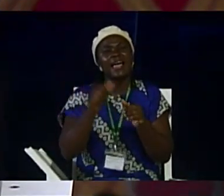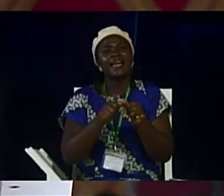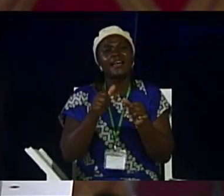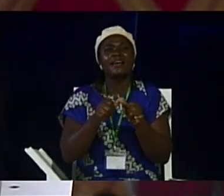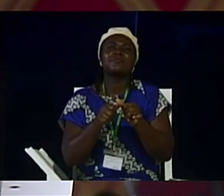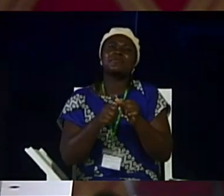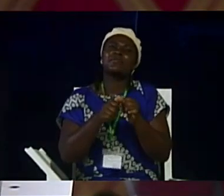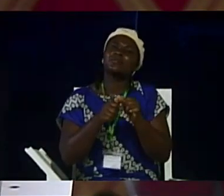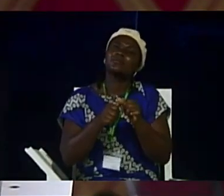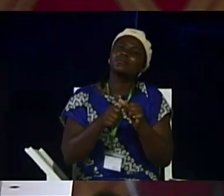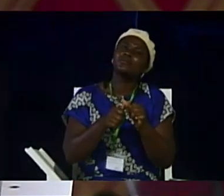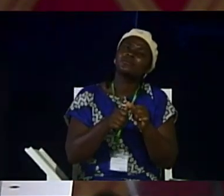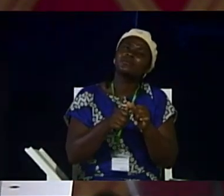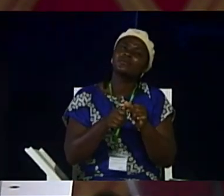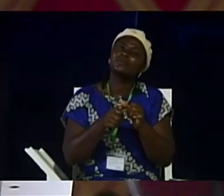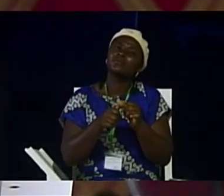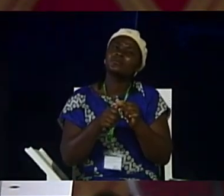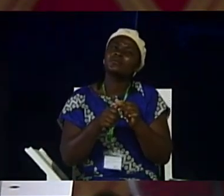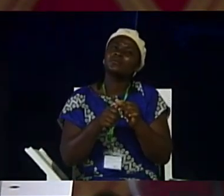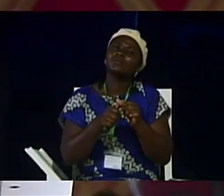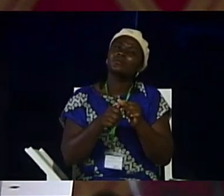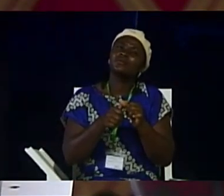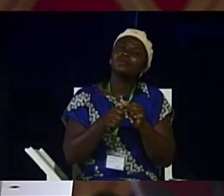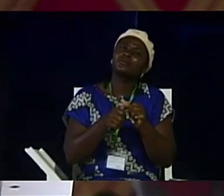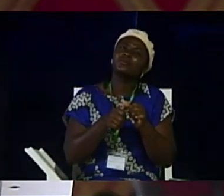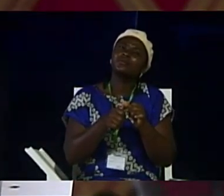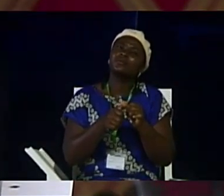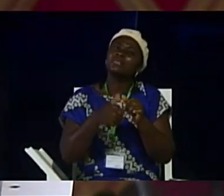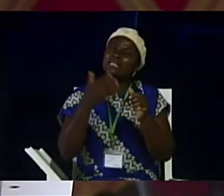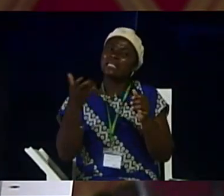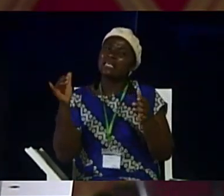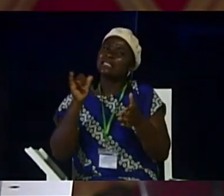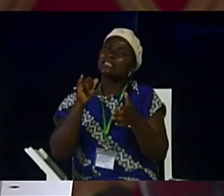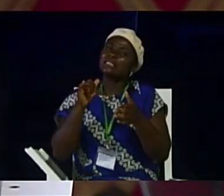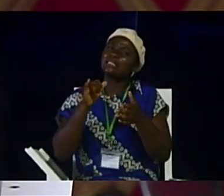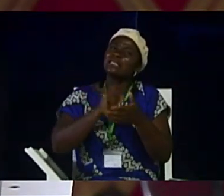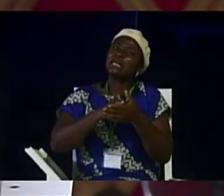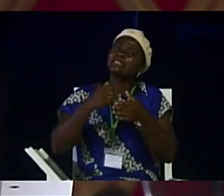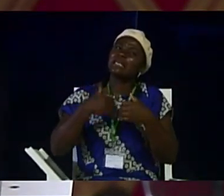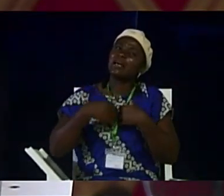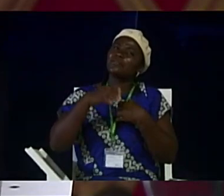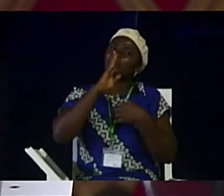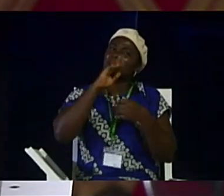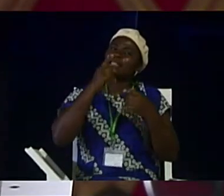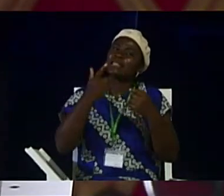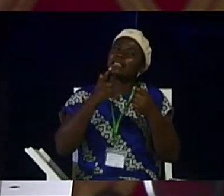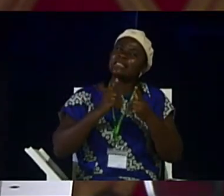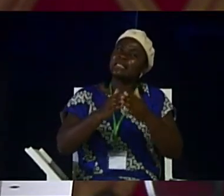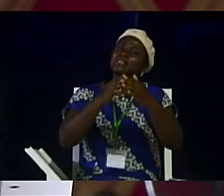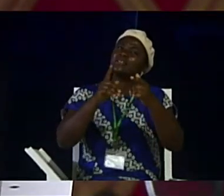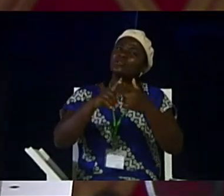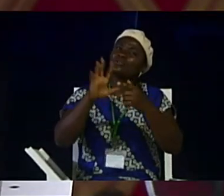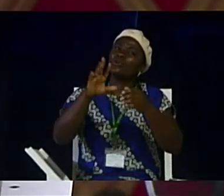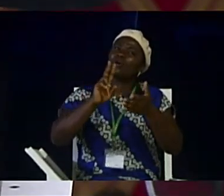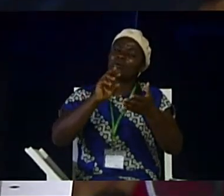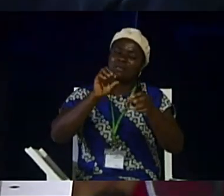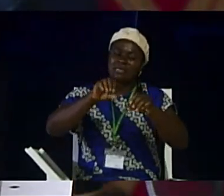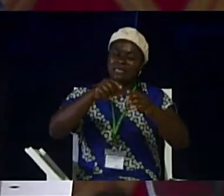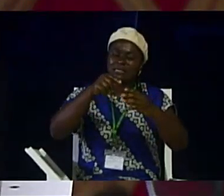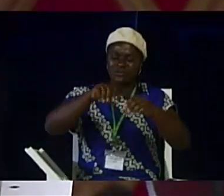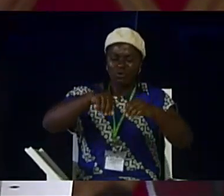scheme that is being devised for your downfall, the all-sufficient God will scatter every one